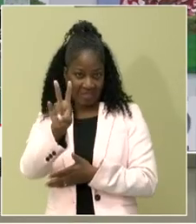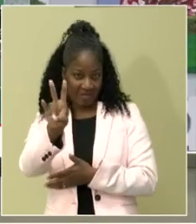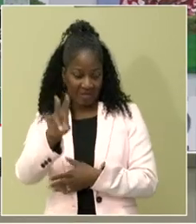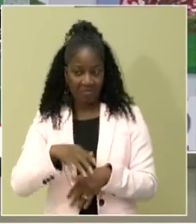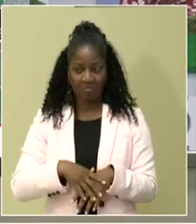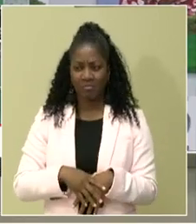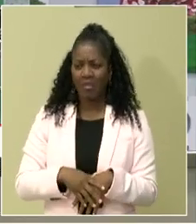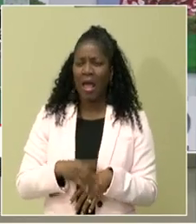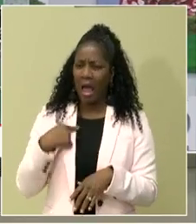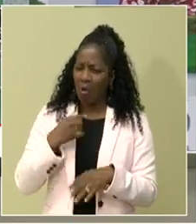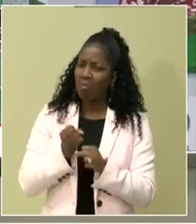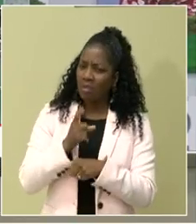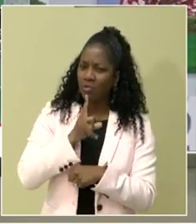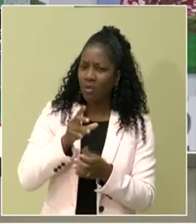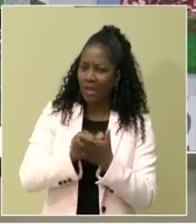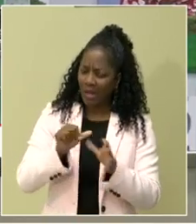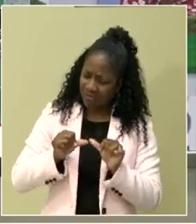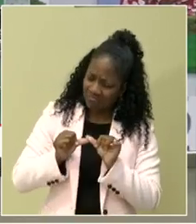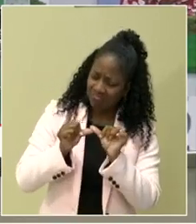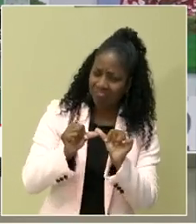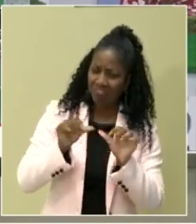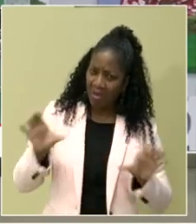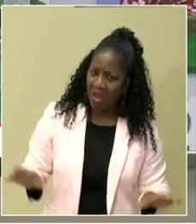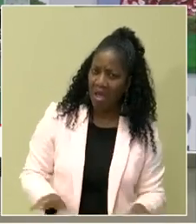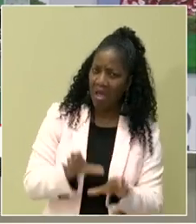active and connected to my community.